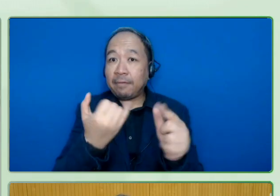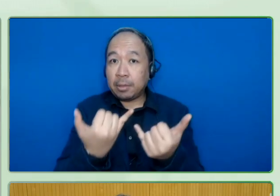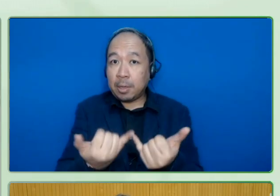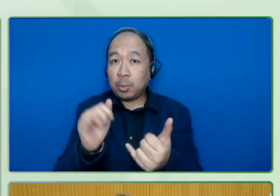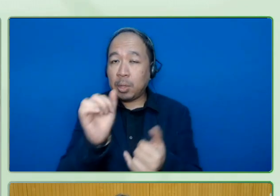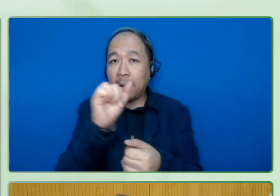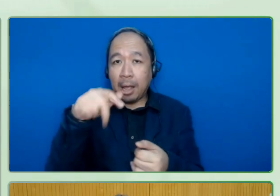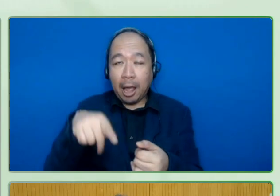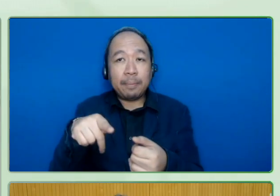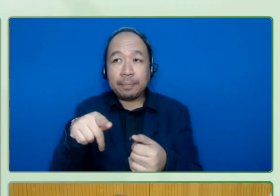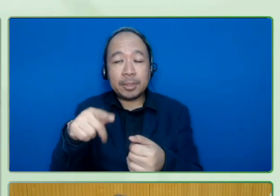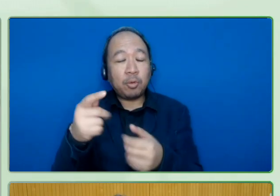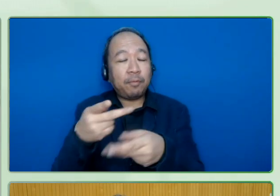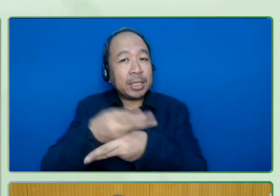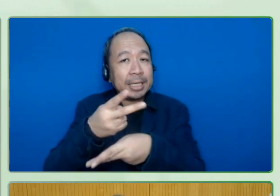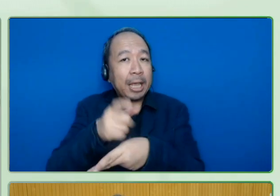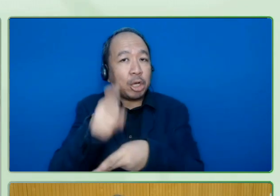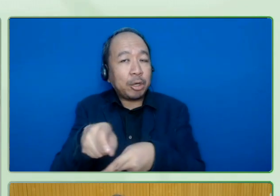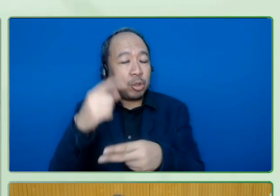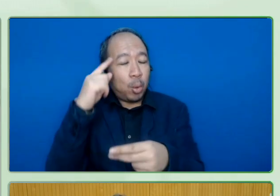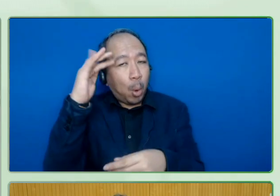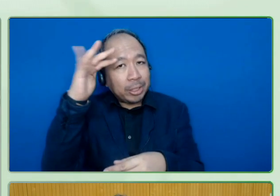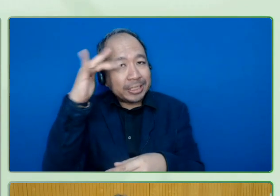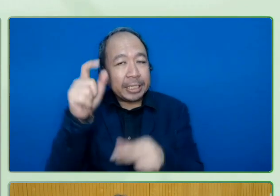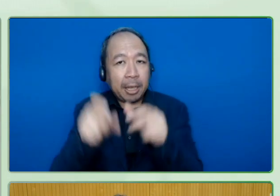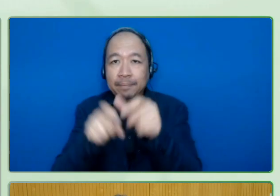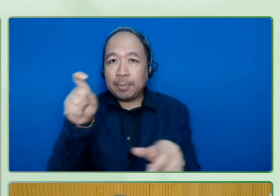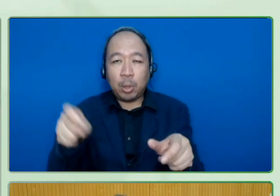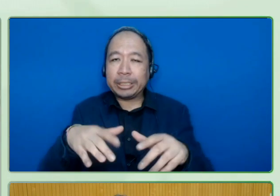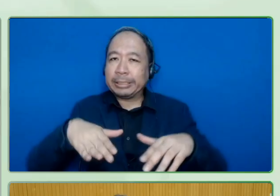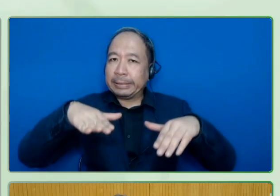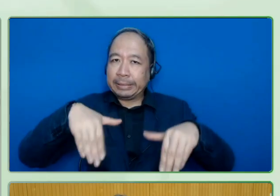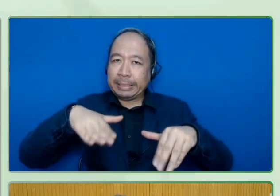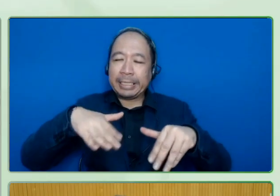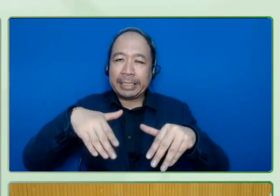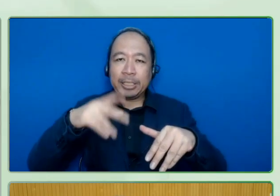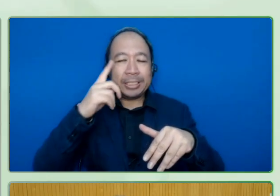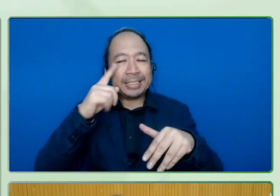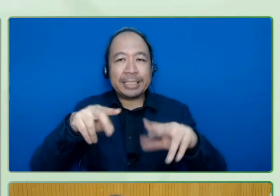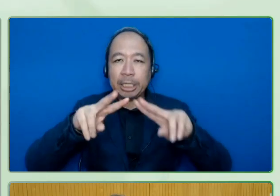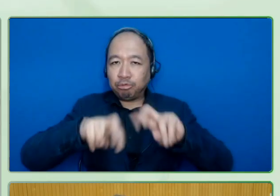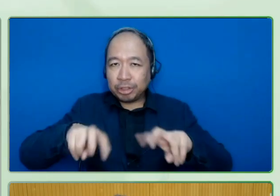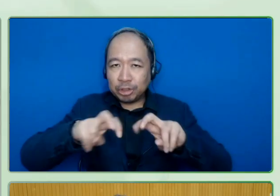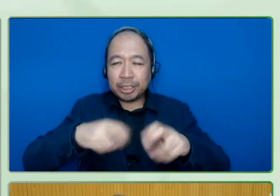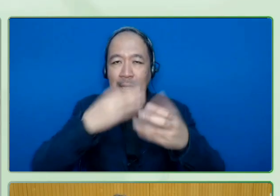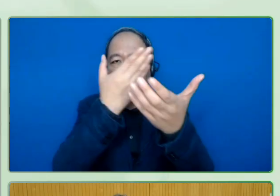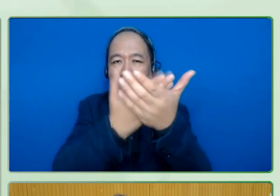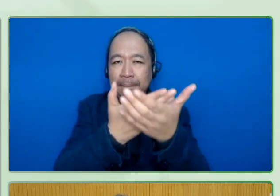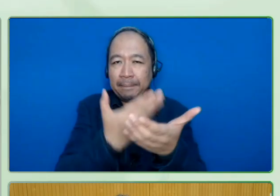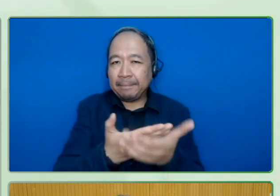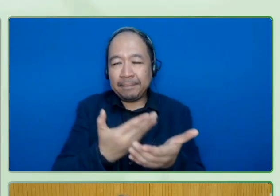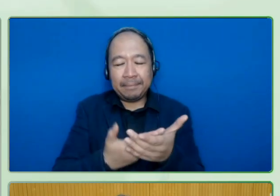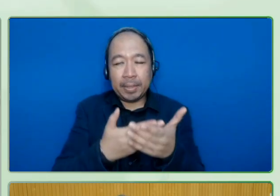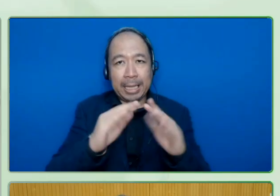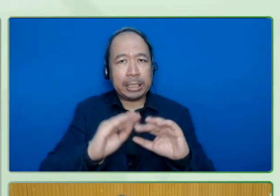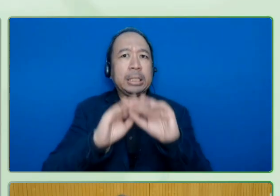people have not been largely designed by researchers with a sound methodology. So there is a